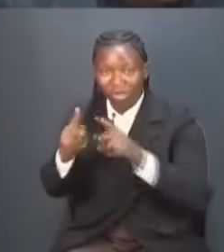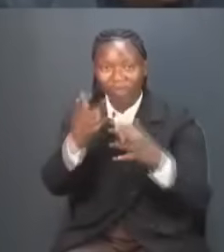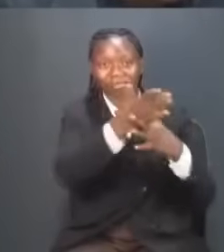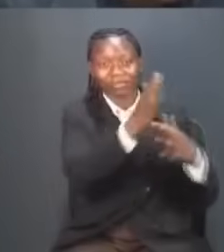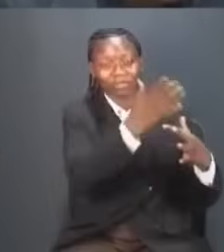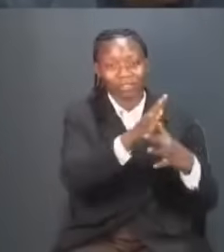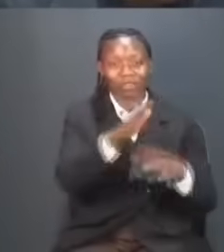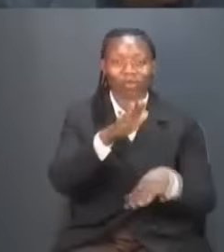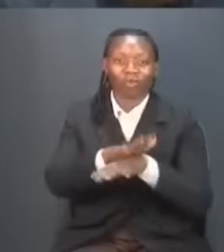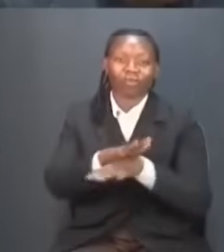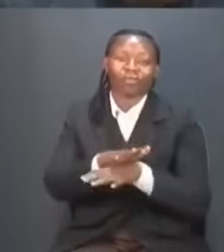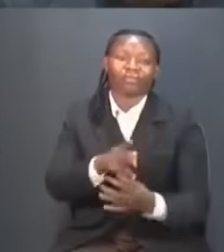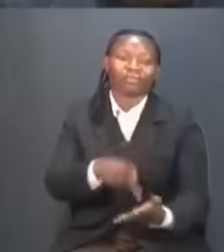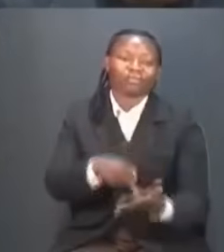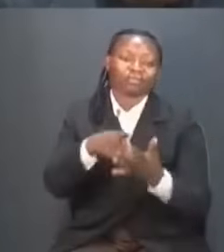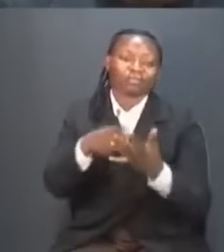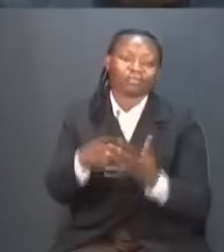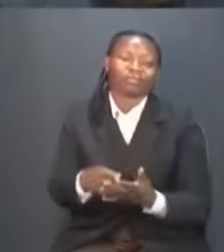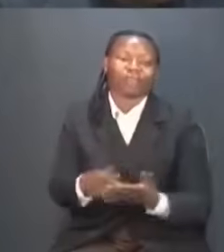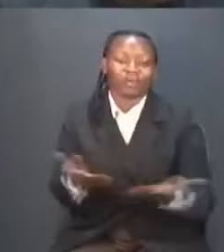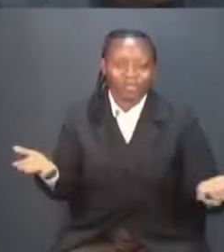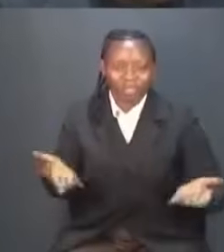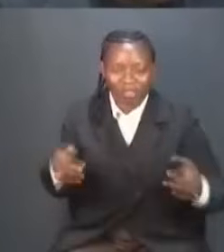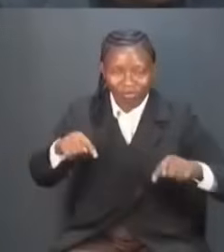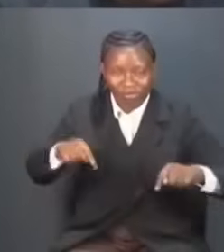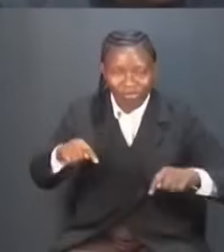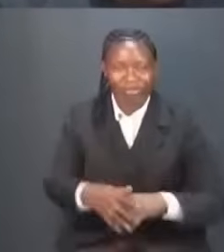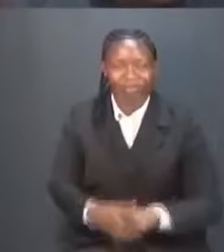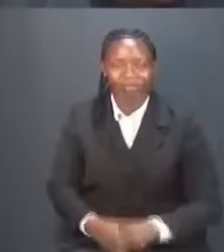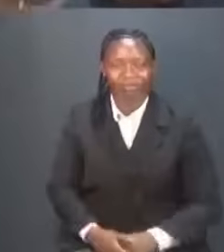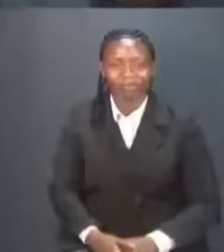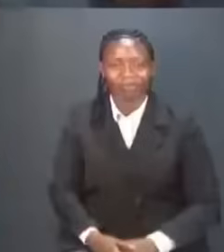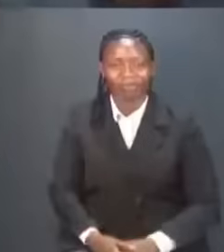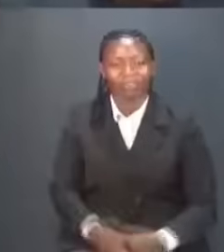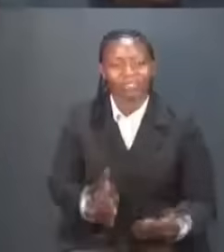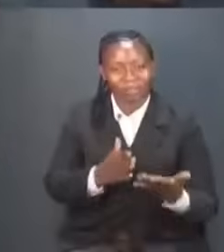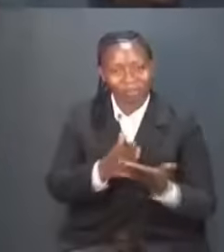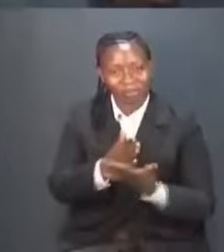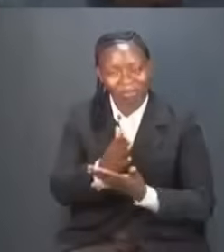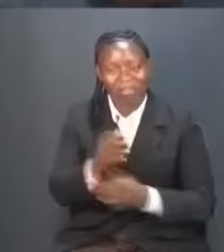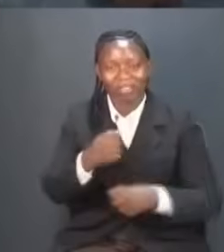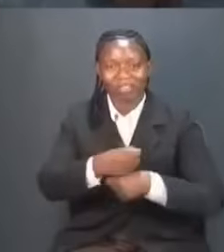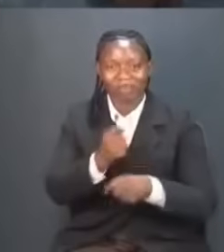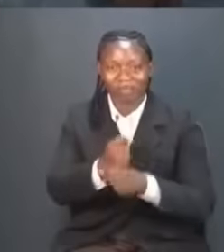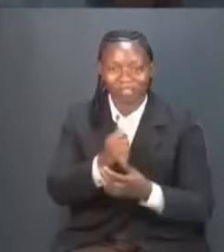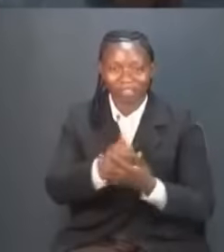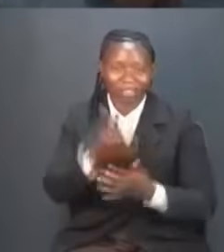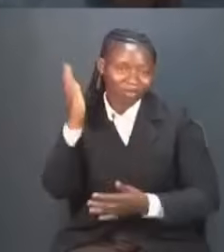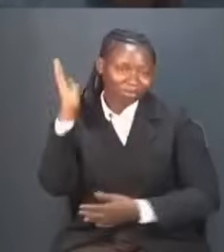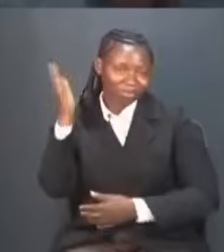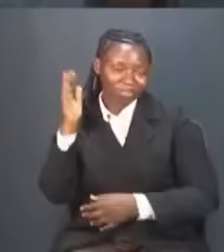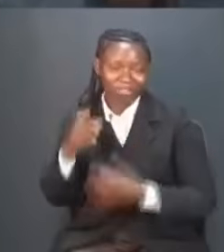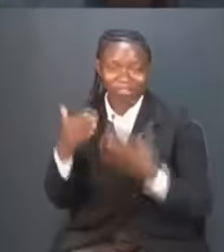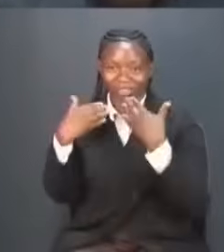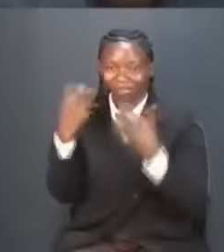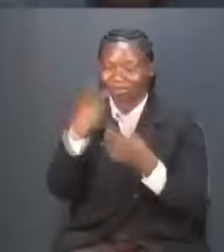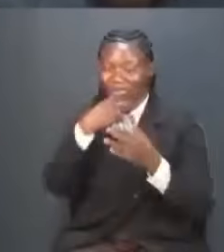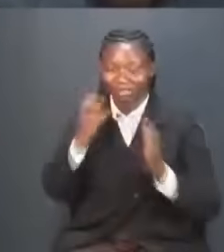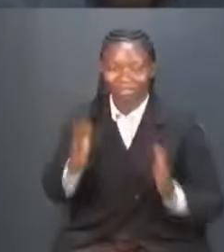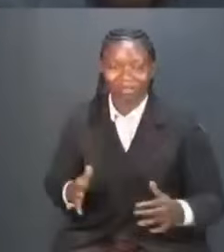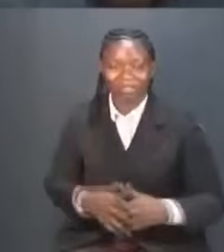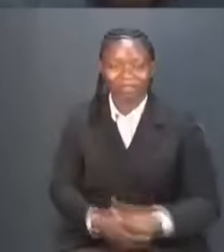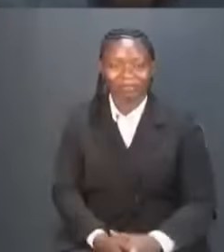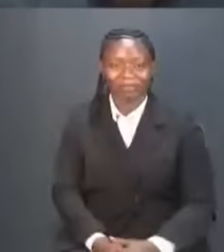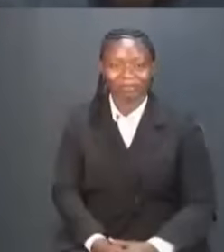my behalf, and therefore I'll be available in the House. And so he's right in making that statement. Thank you, Mr. Speaker.